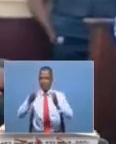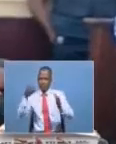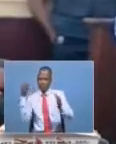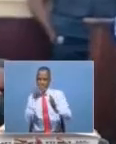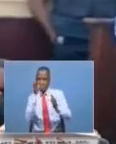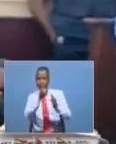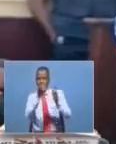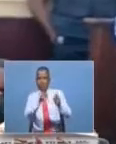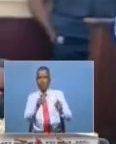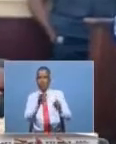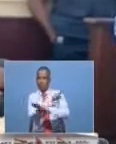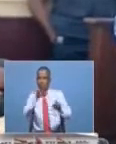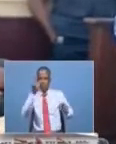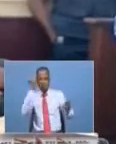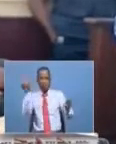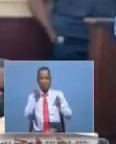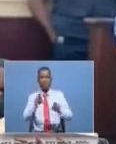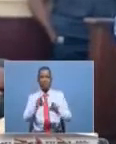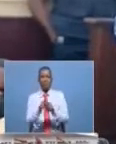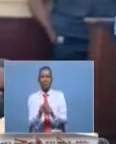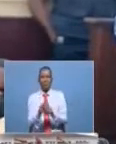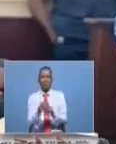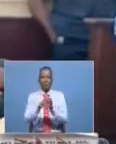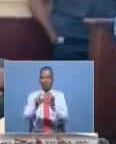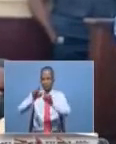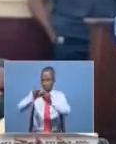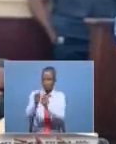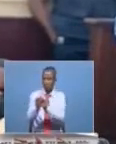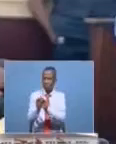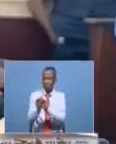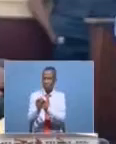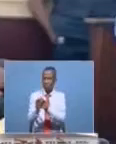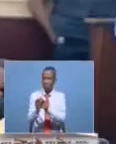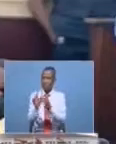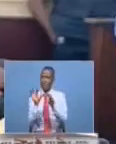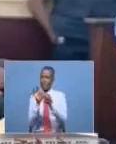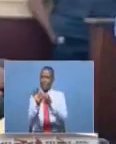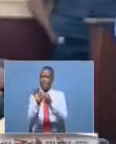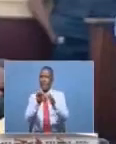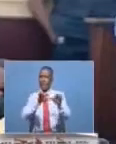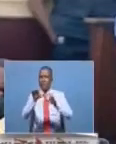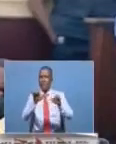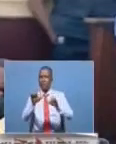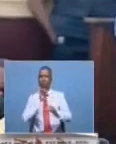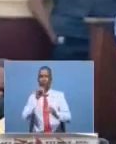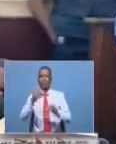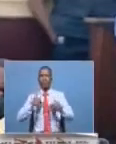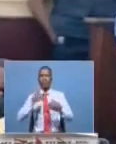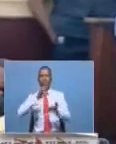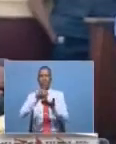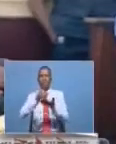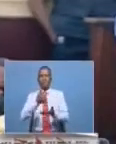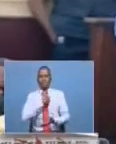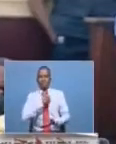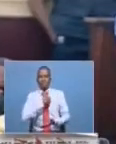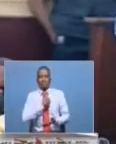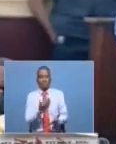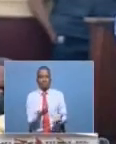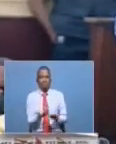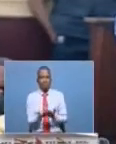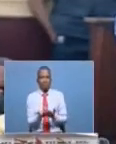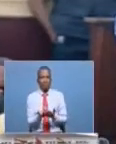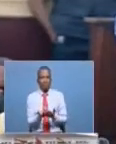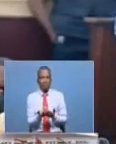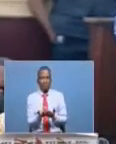not agree. A party to an action need not give evidence himself. That is from a ruling of